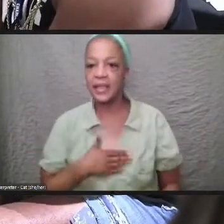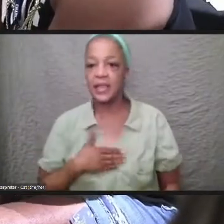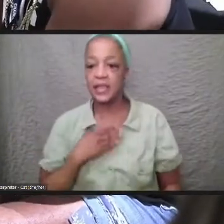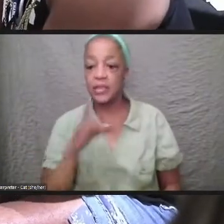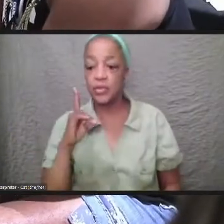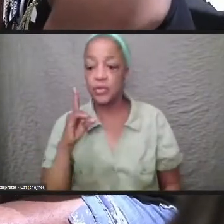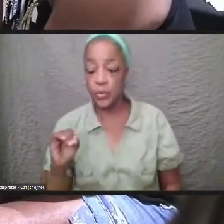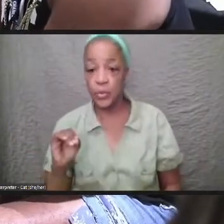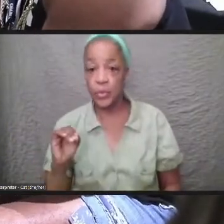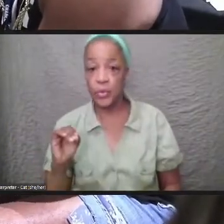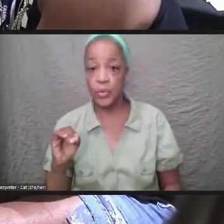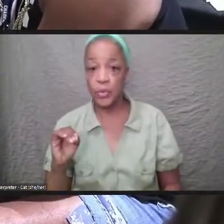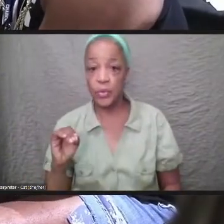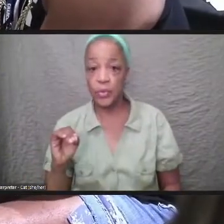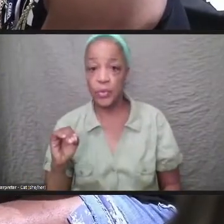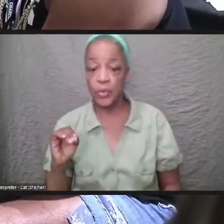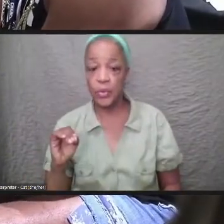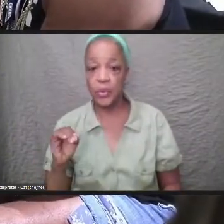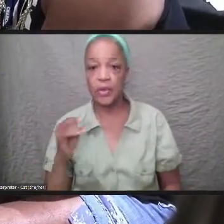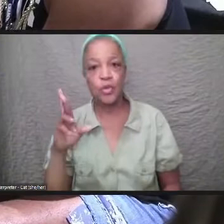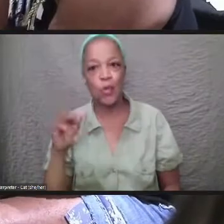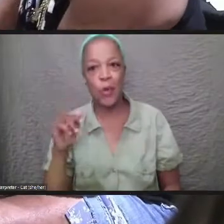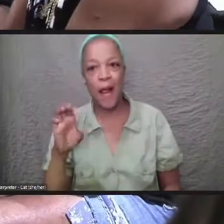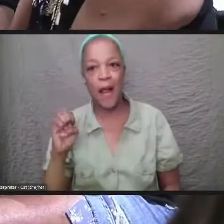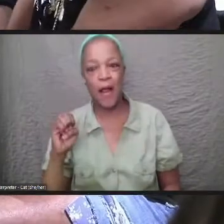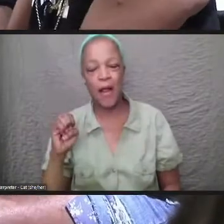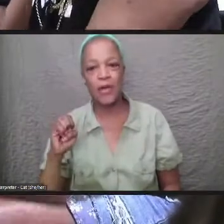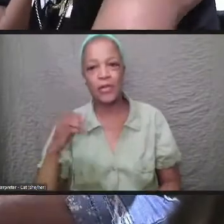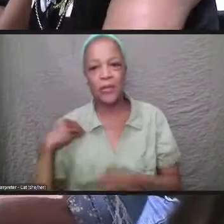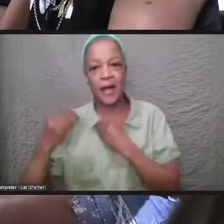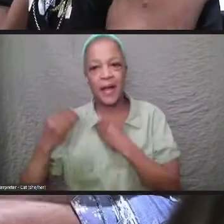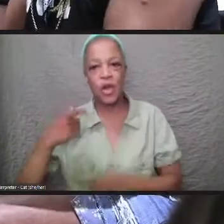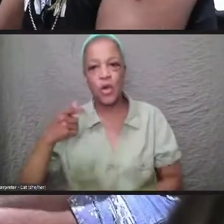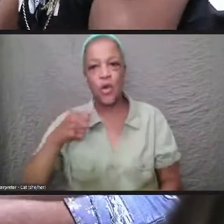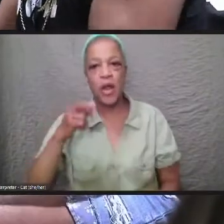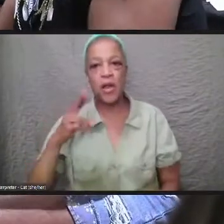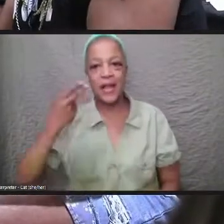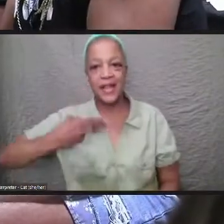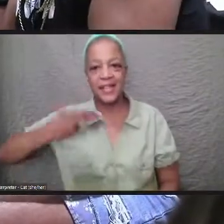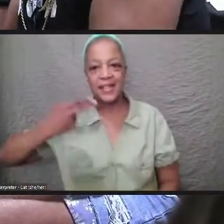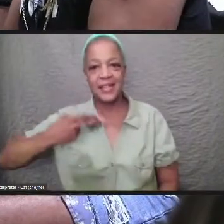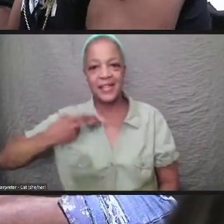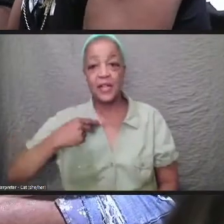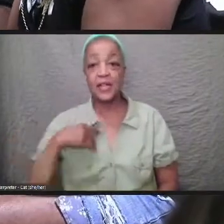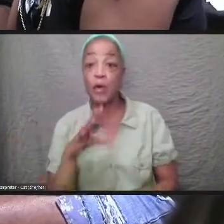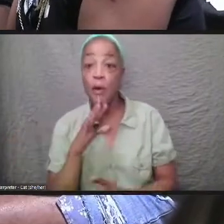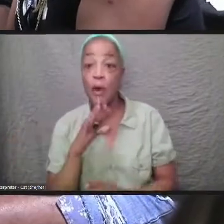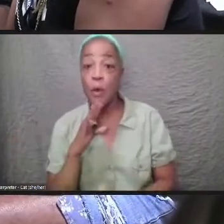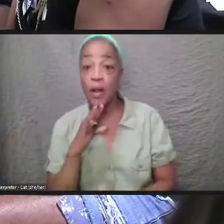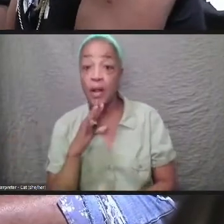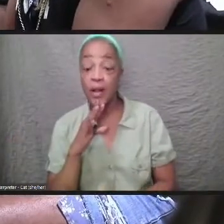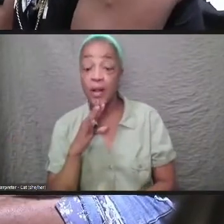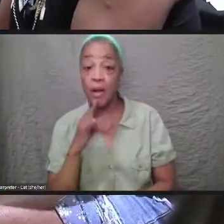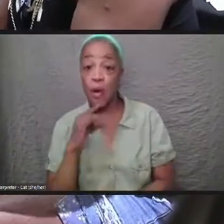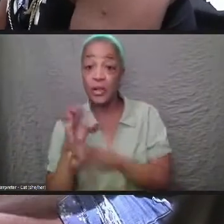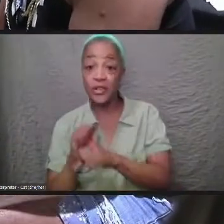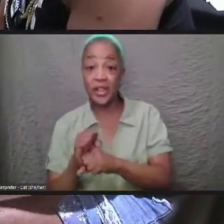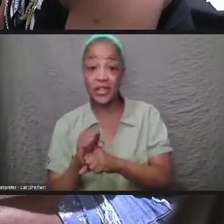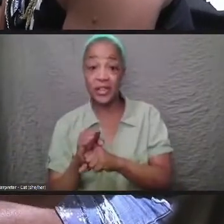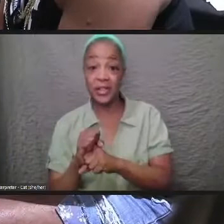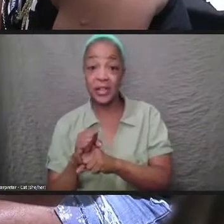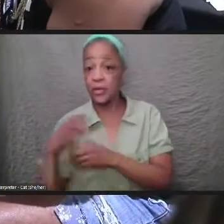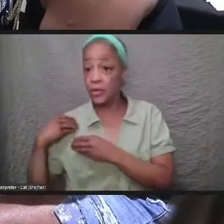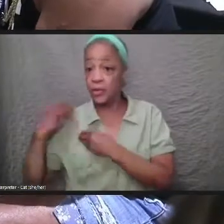because it's rare to pass on that history. Queer history is often oral. It's oral tradition. It's done